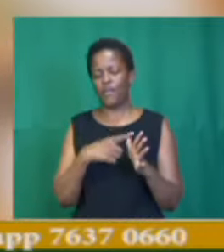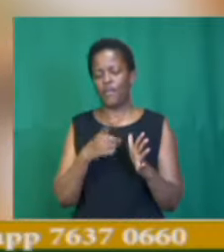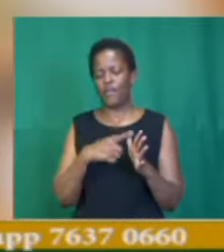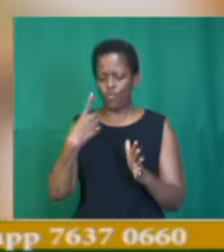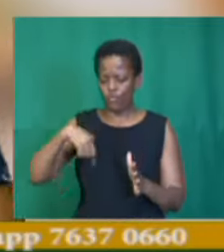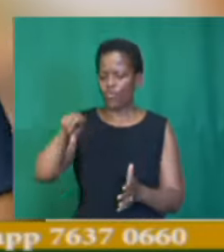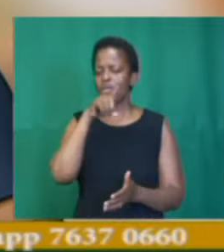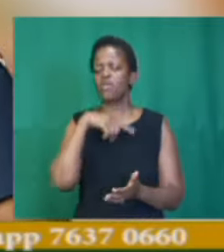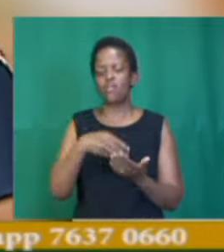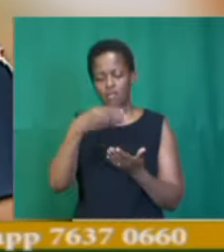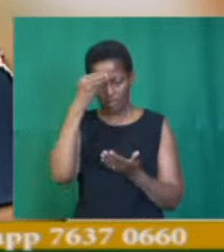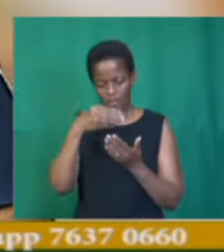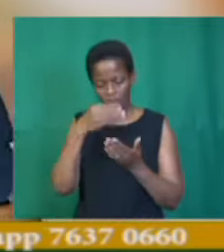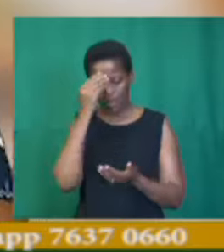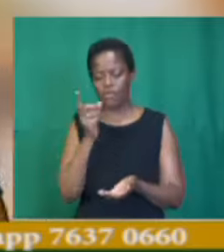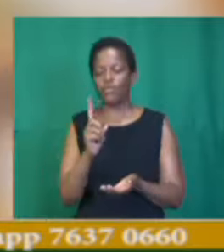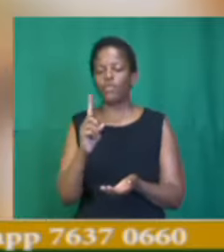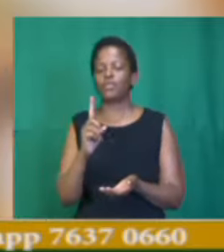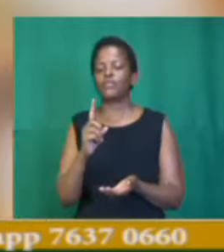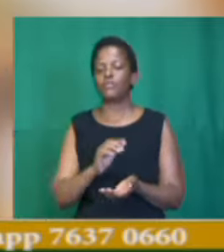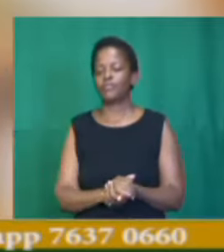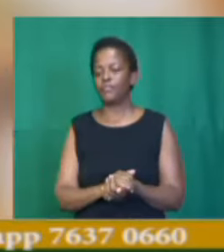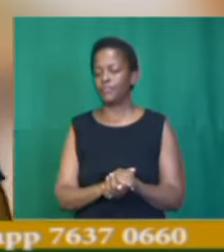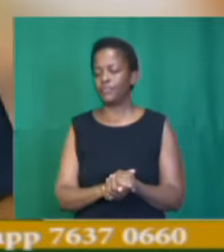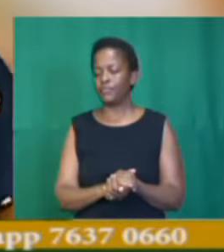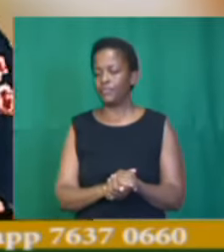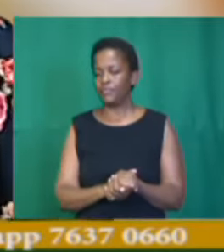moral lessons that we learn from the story.